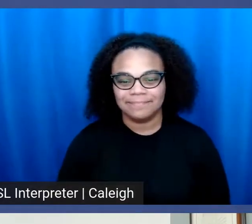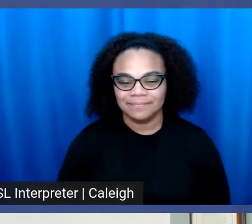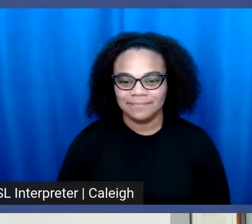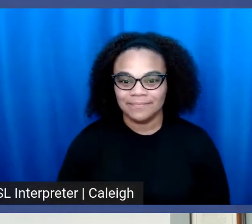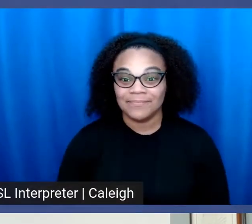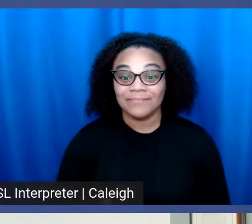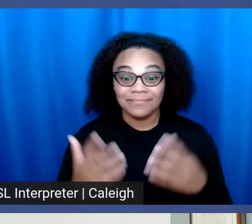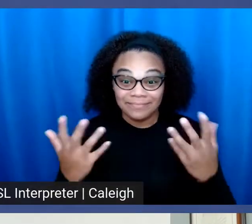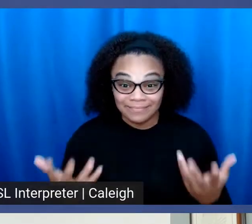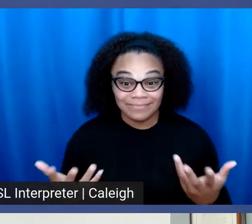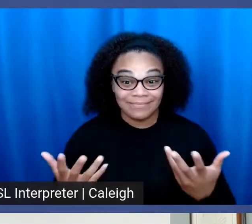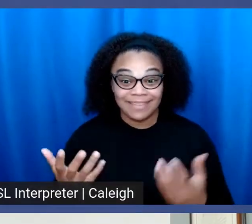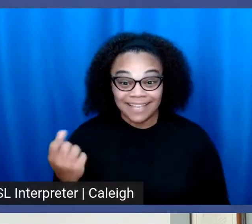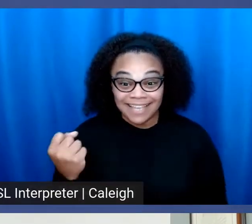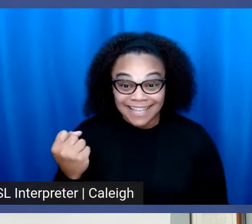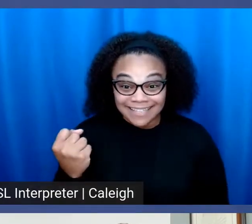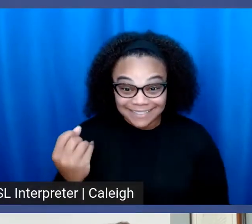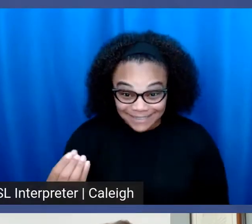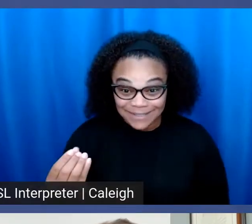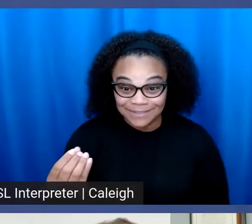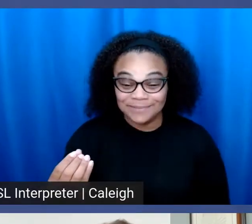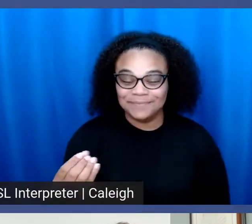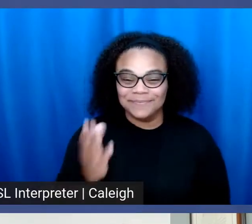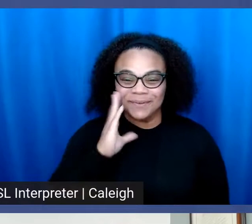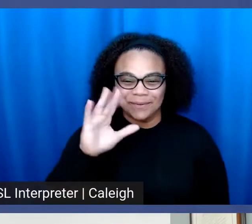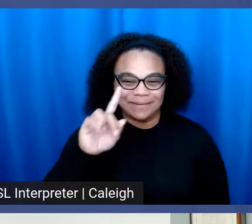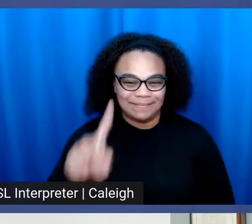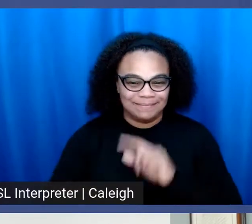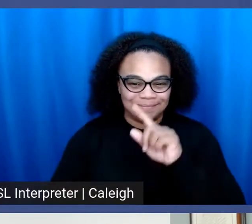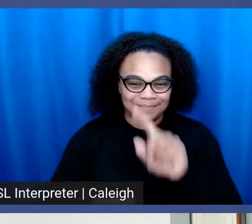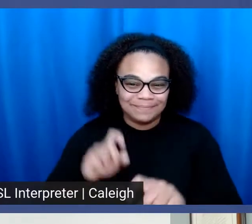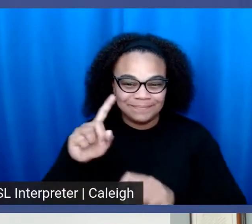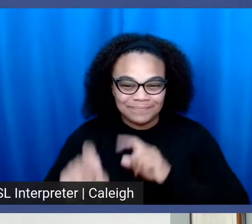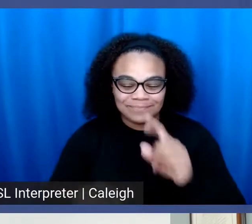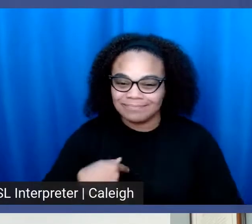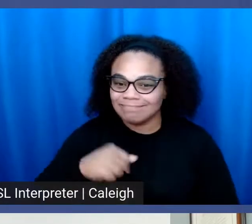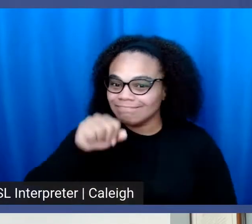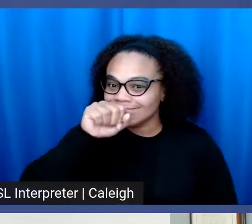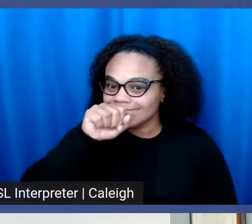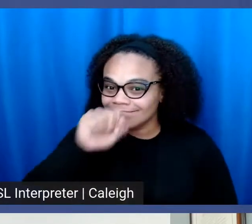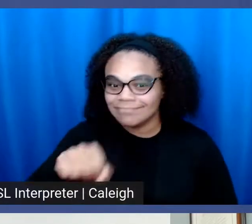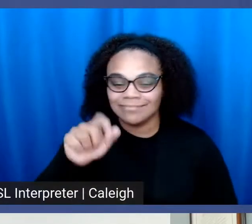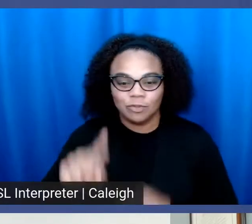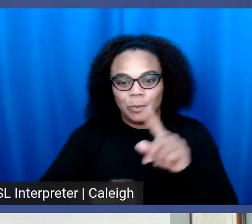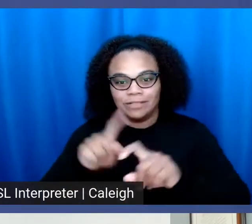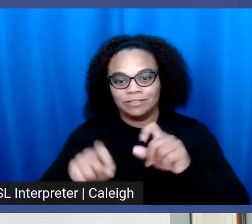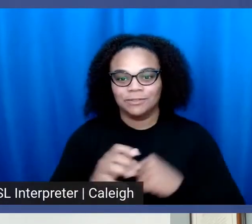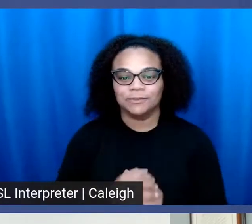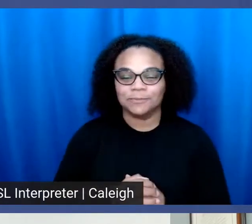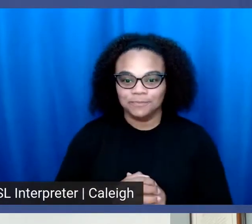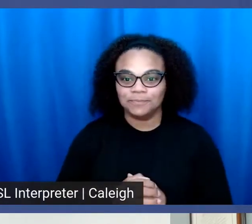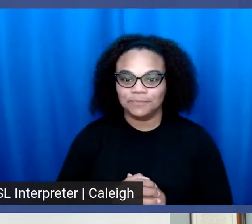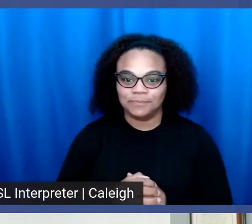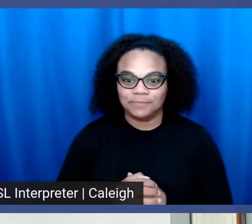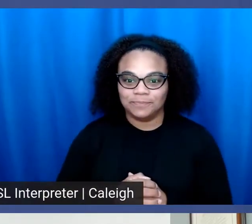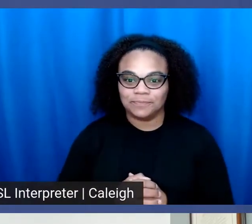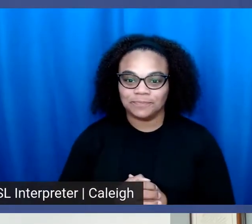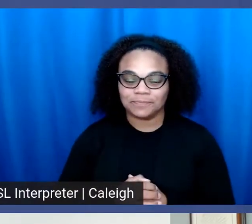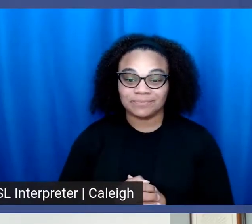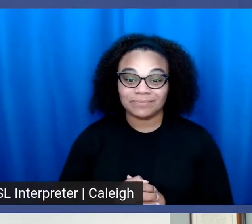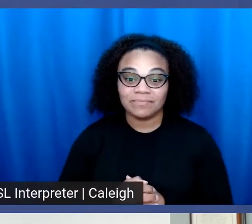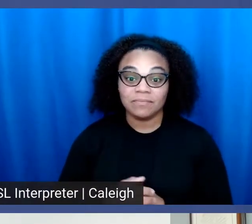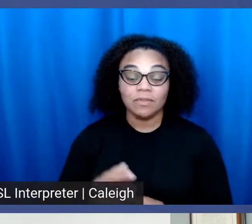So, let me ask some questions. I love questions. We are